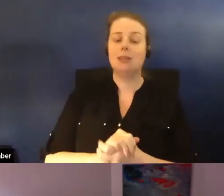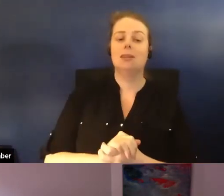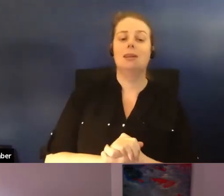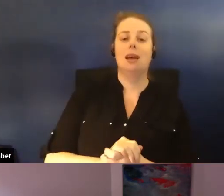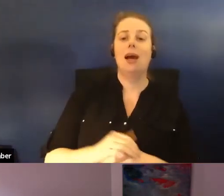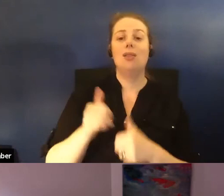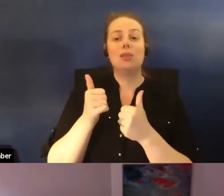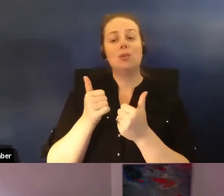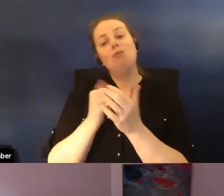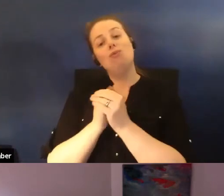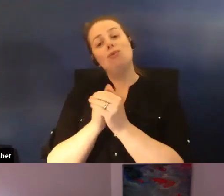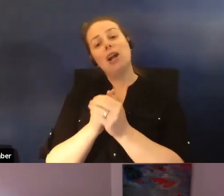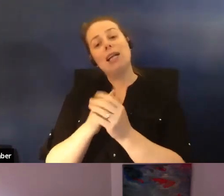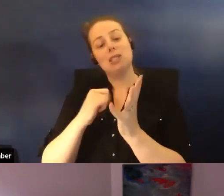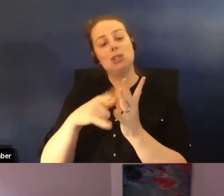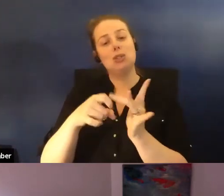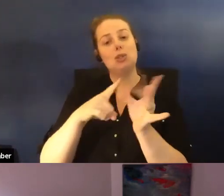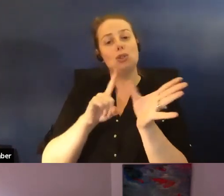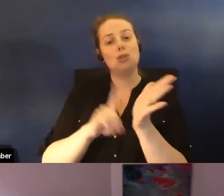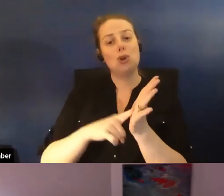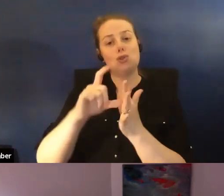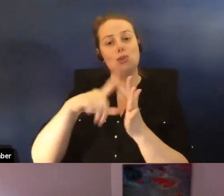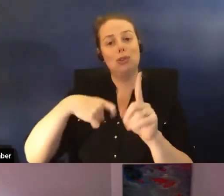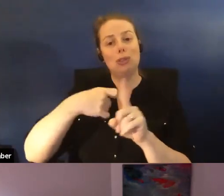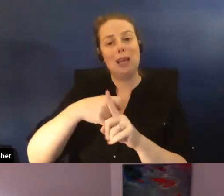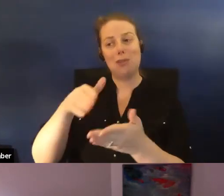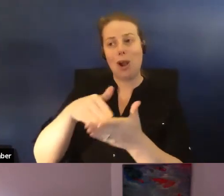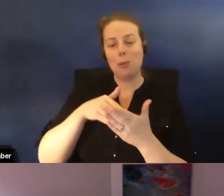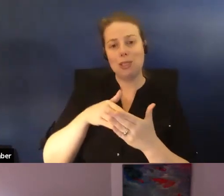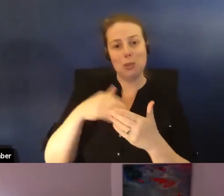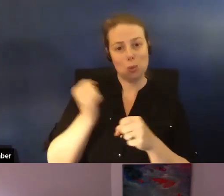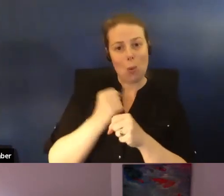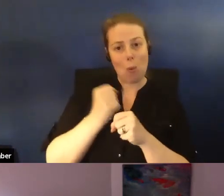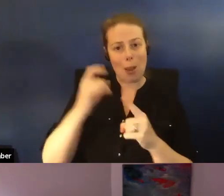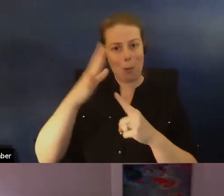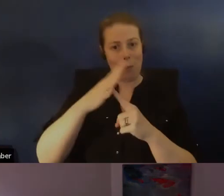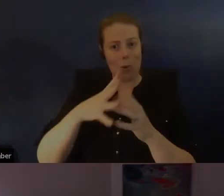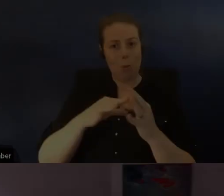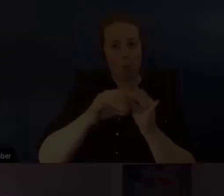friends at the Social Deck for helping us put together this important webinar. Thank you again.